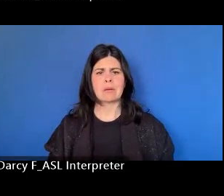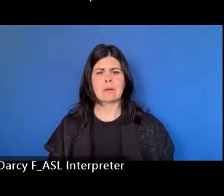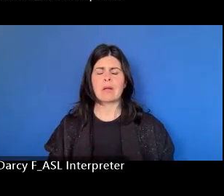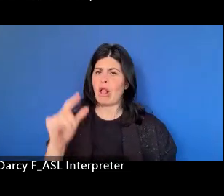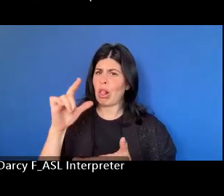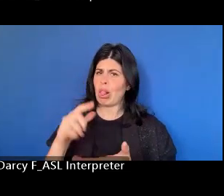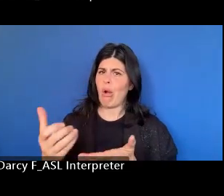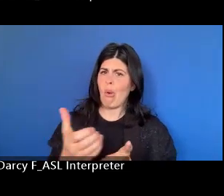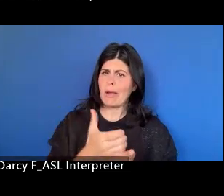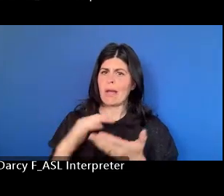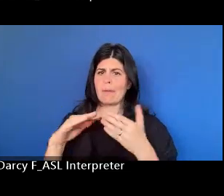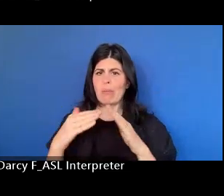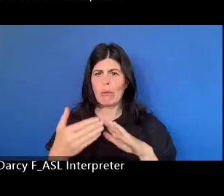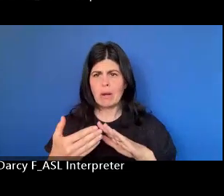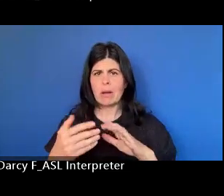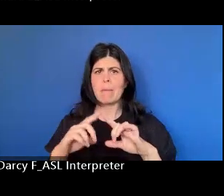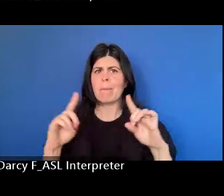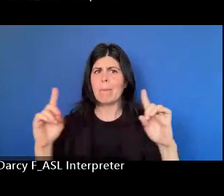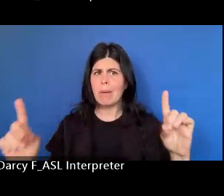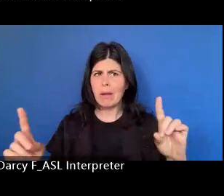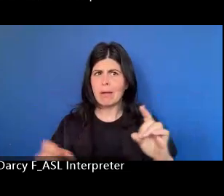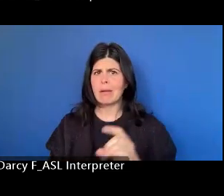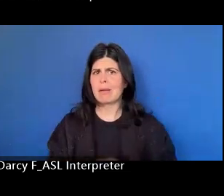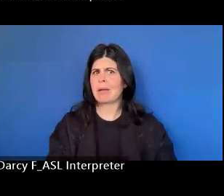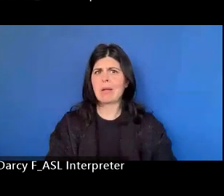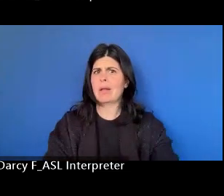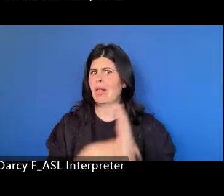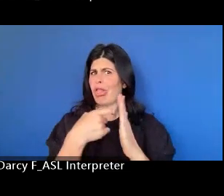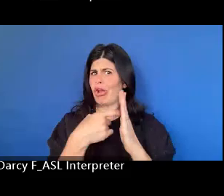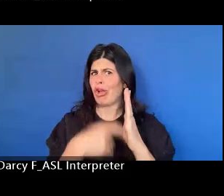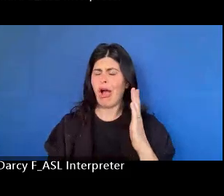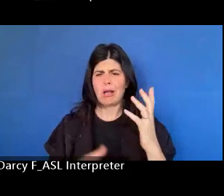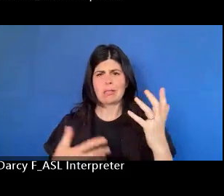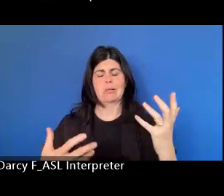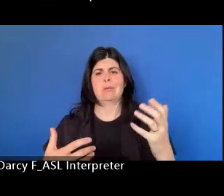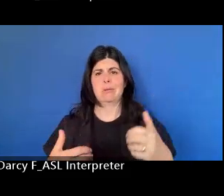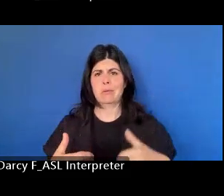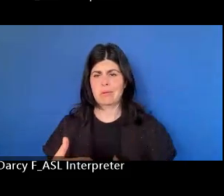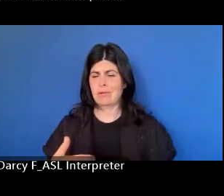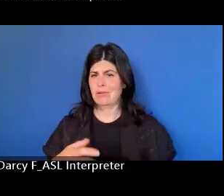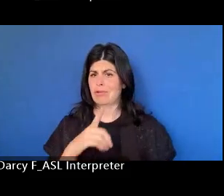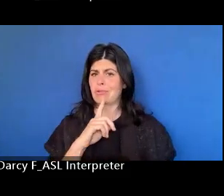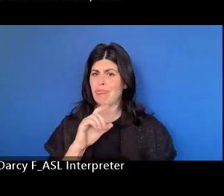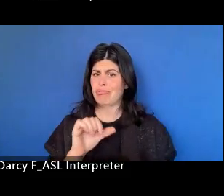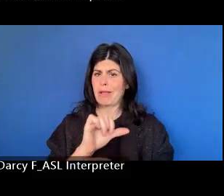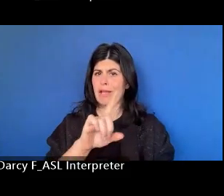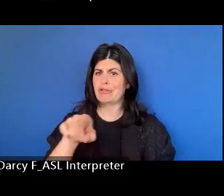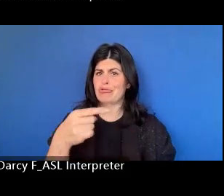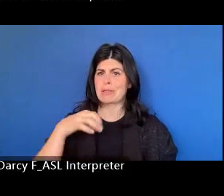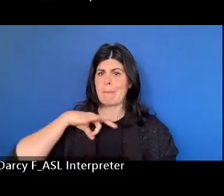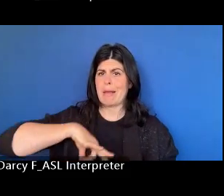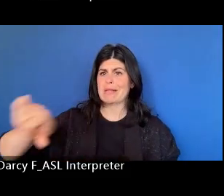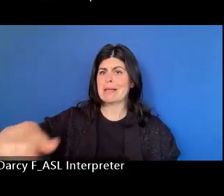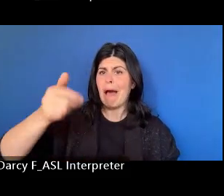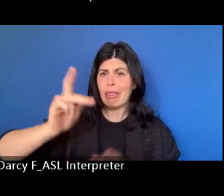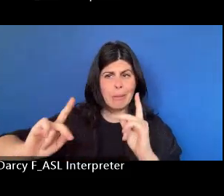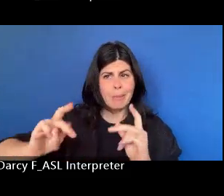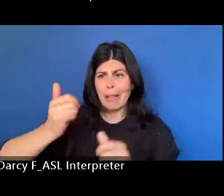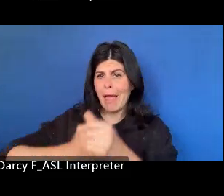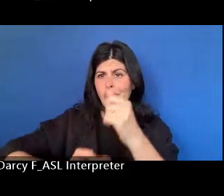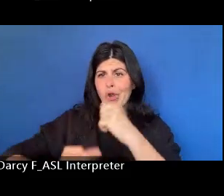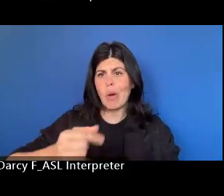low-income communities, but this cost on us is really just benefiting everybody but us. It's going to force the sale of some